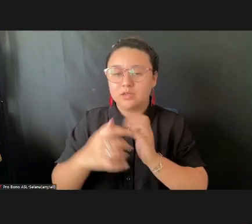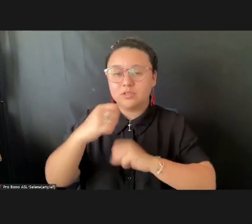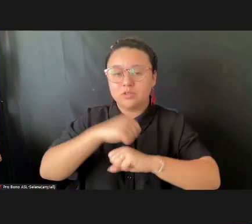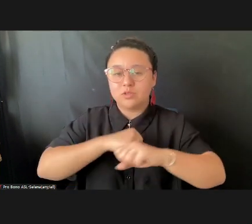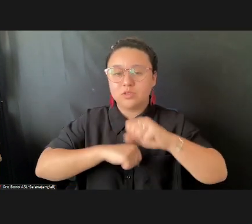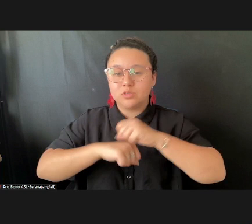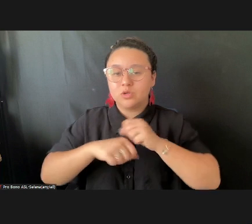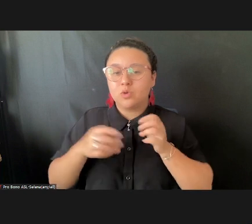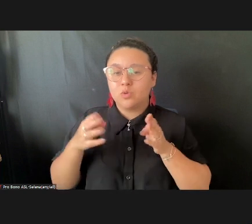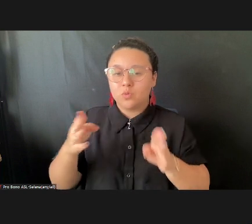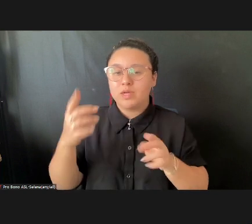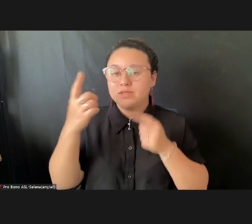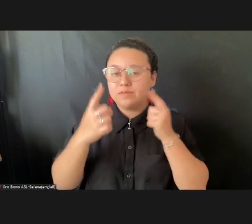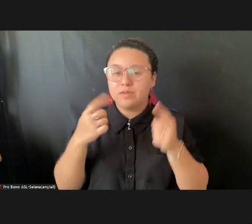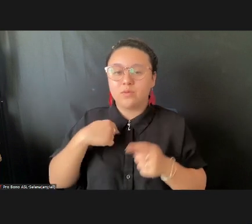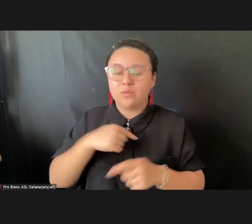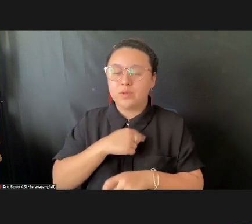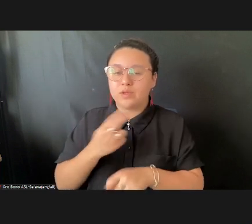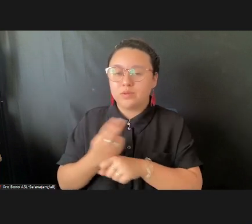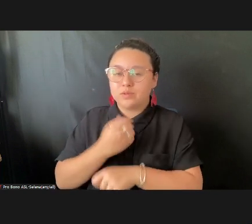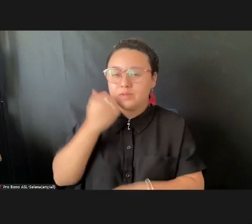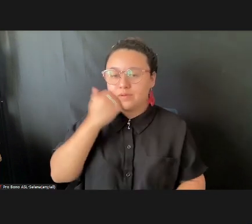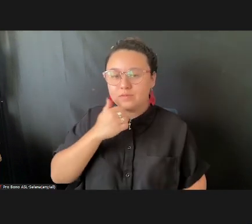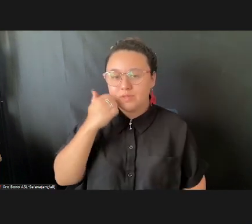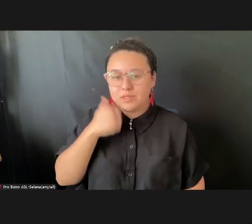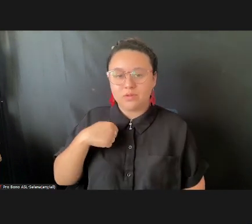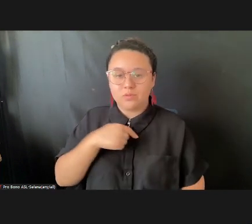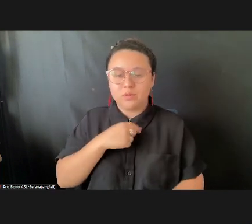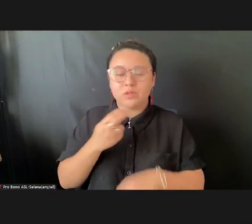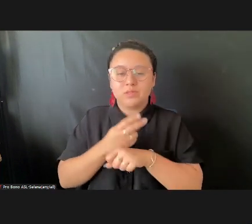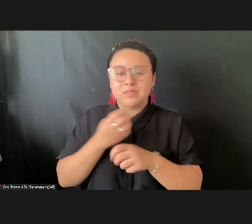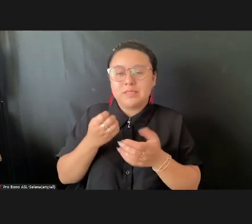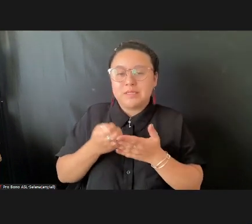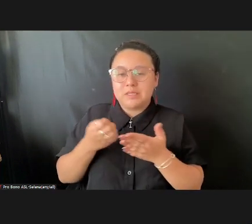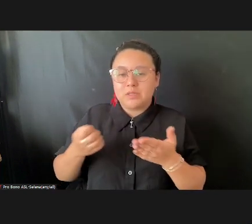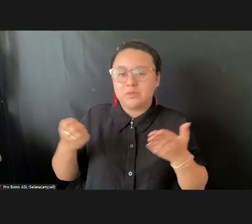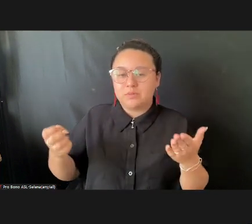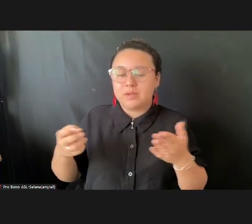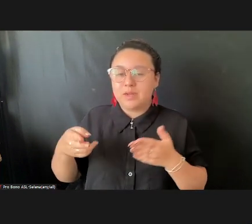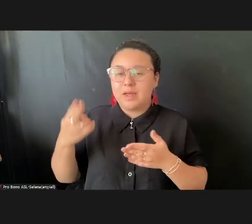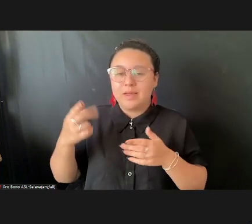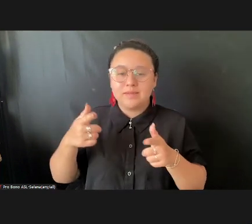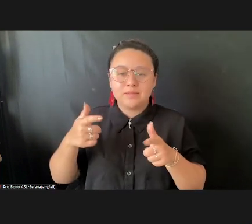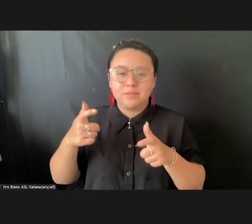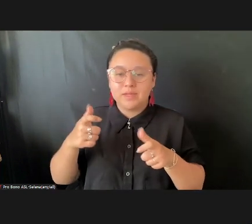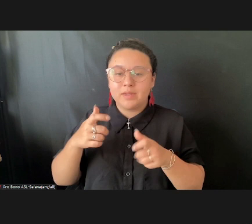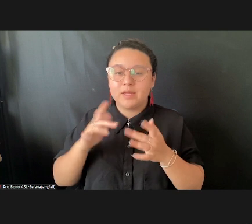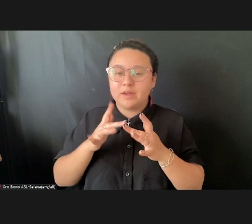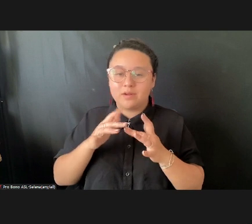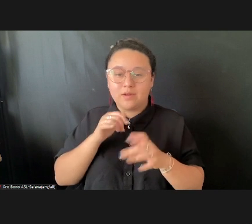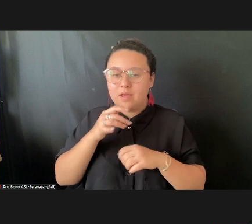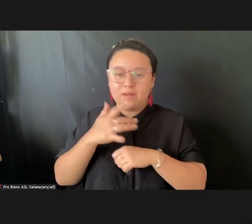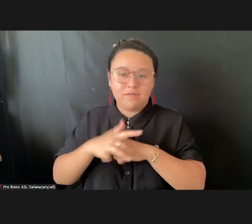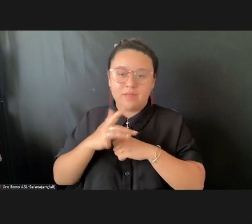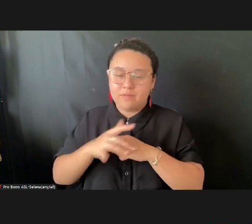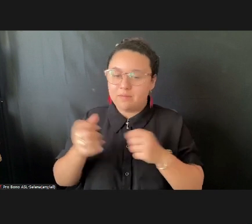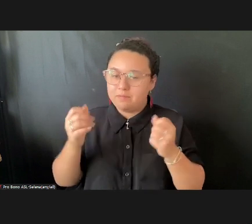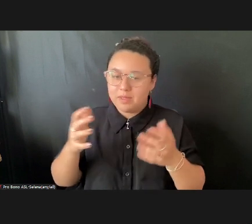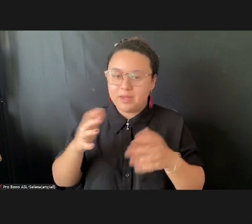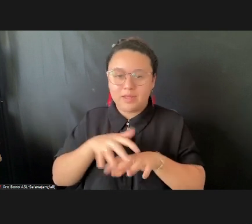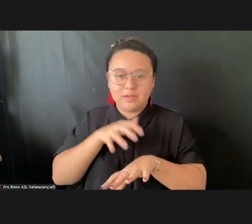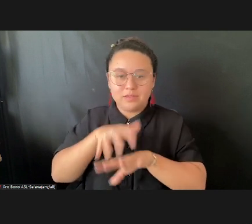ways of thinking we use every day. We are using equipment and high-speed internet not available in many Indigenous